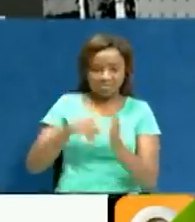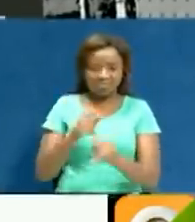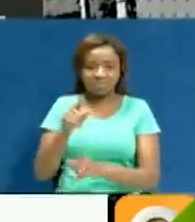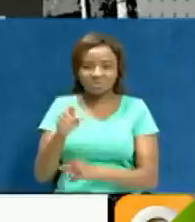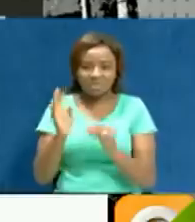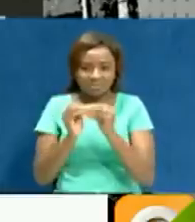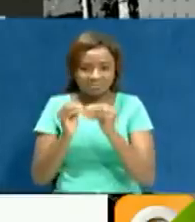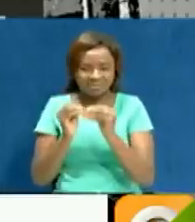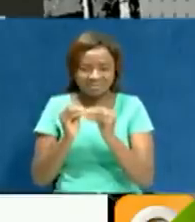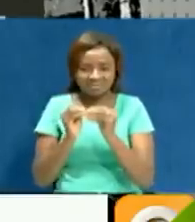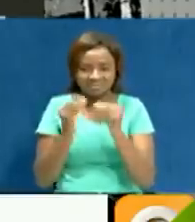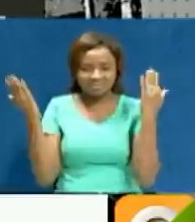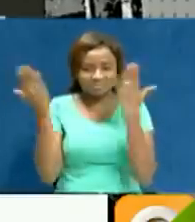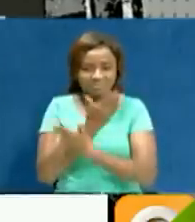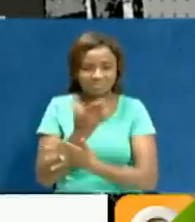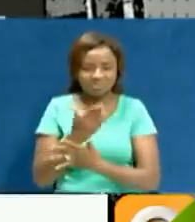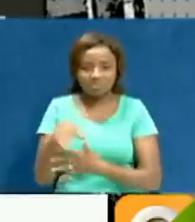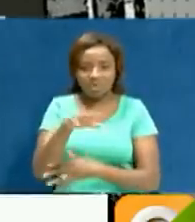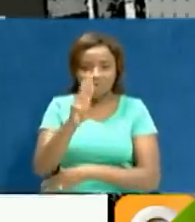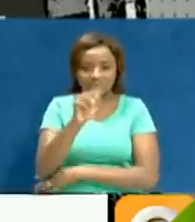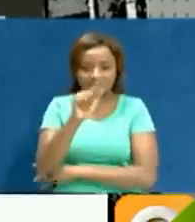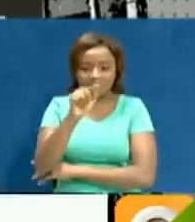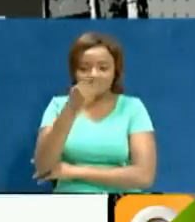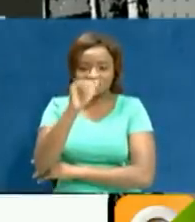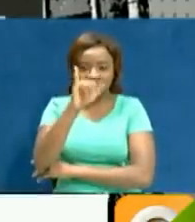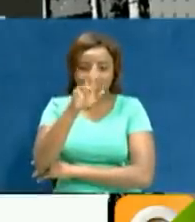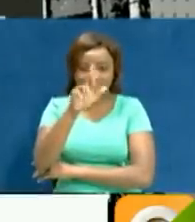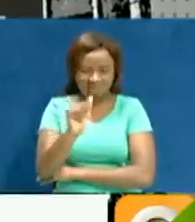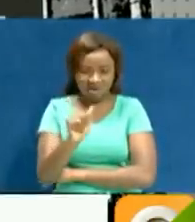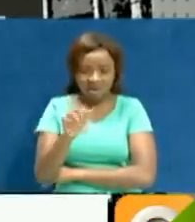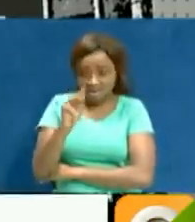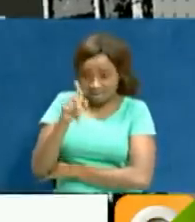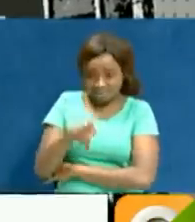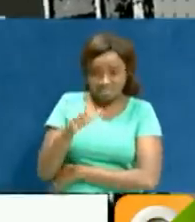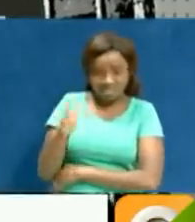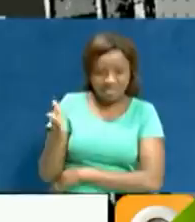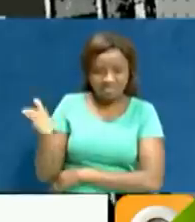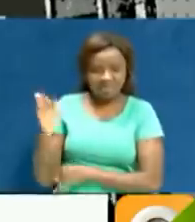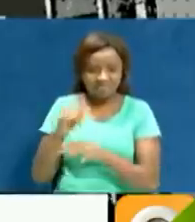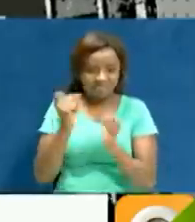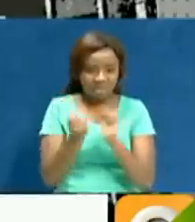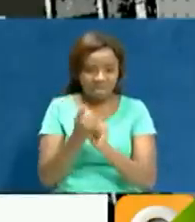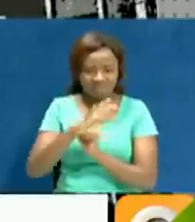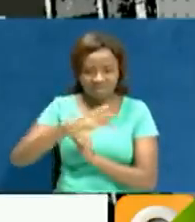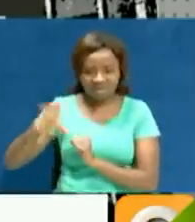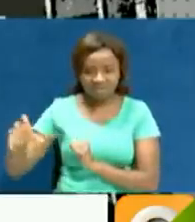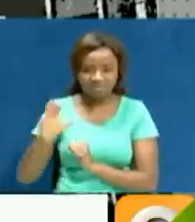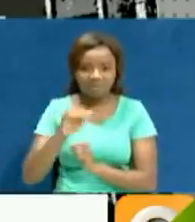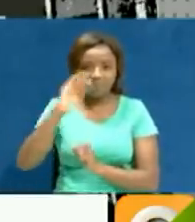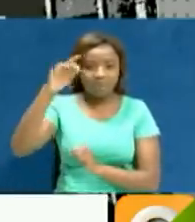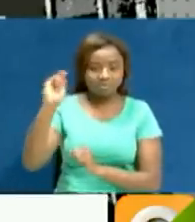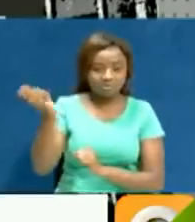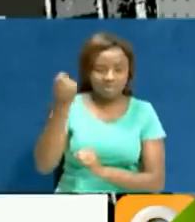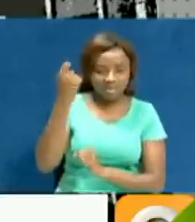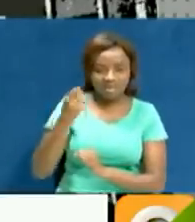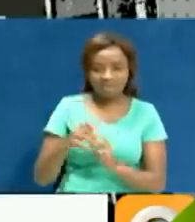night meeting that was held last night at Mathira MP Rigathi Gachagua's home. MPs drawn from 11 counties from the Mount Kenya